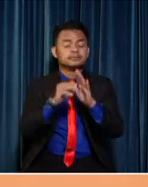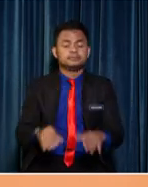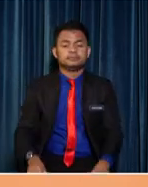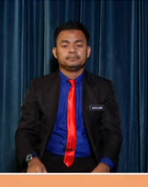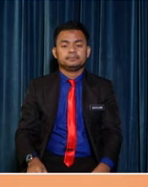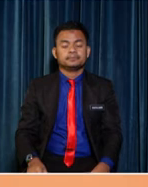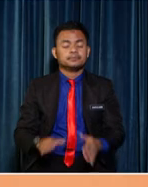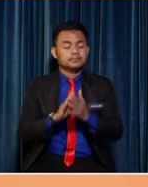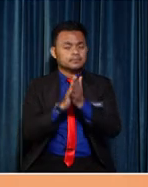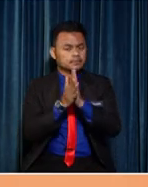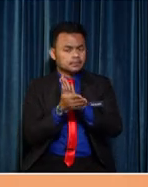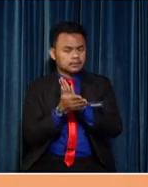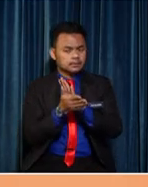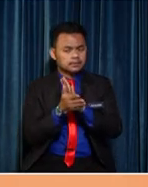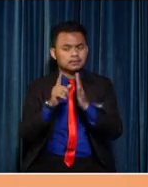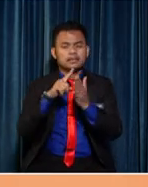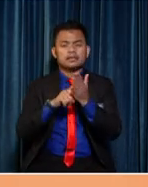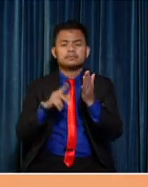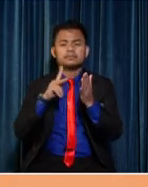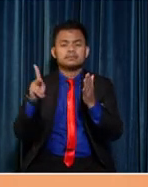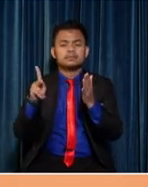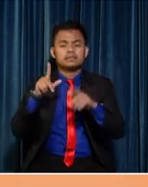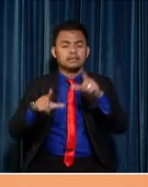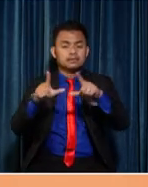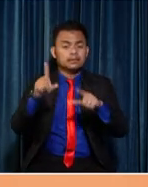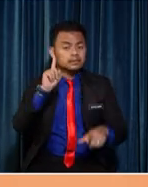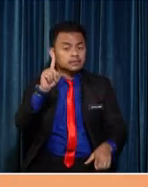So, what is the first step?